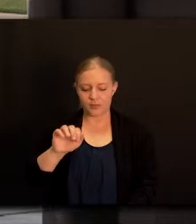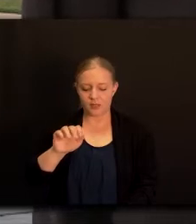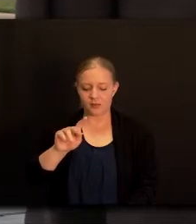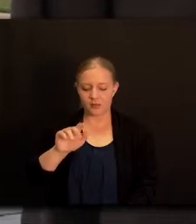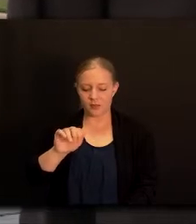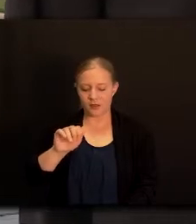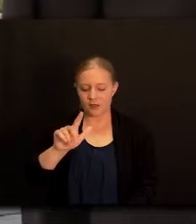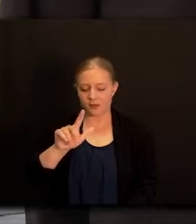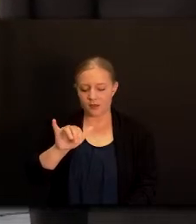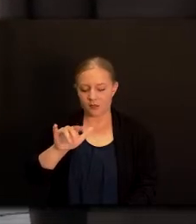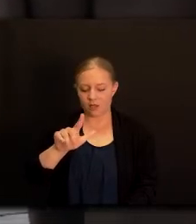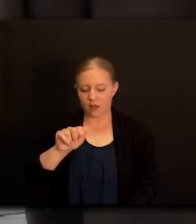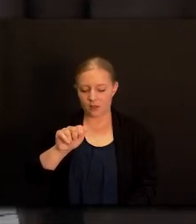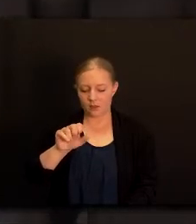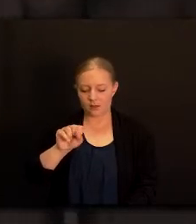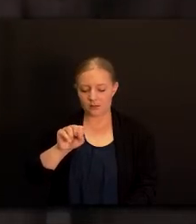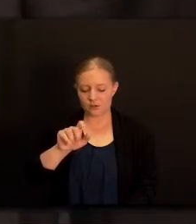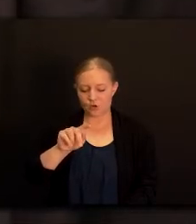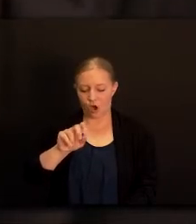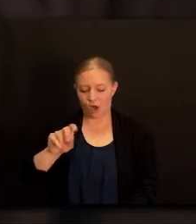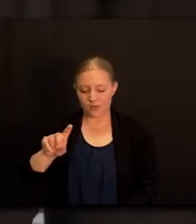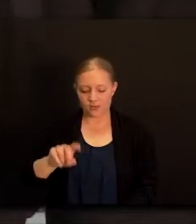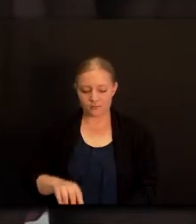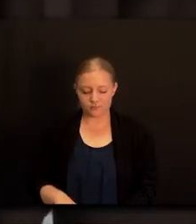Michaela Sal Todd.